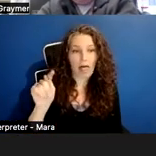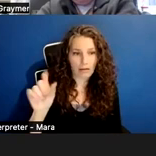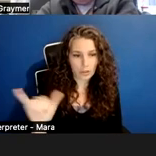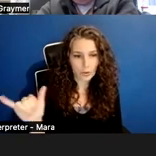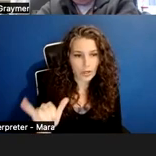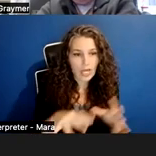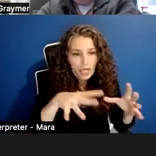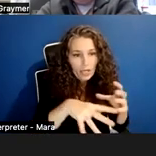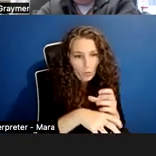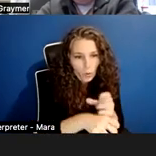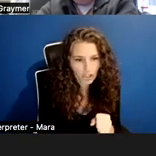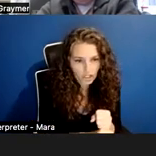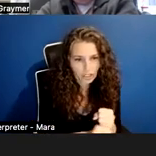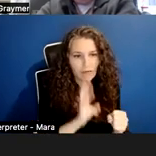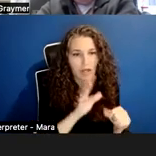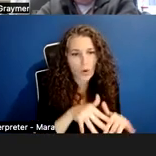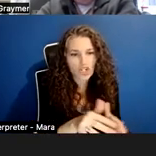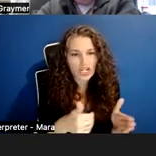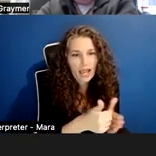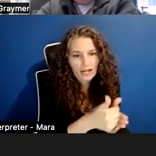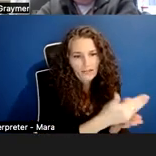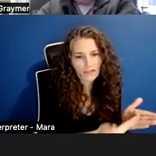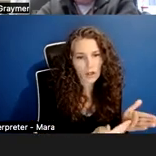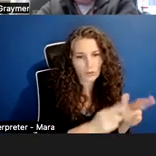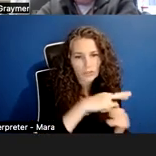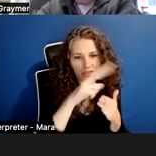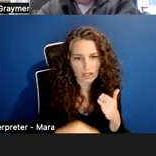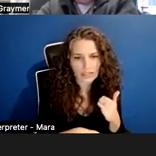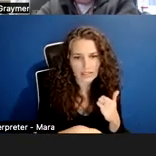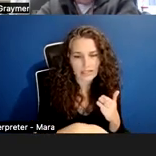restraining geometry of the fault system, as well as regional compression.